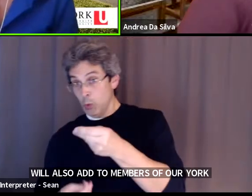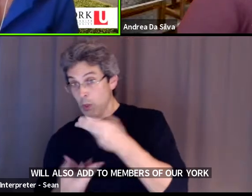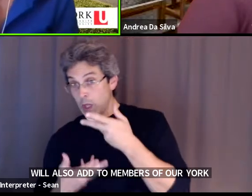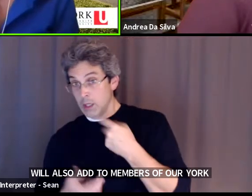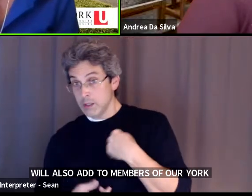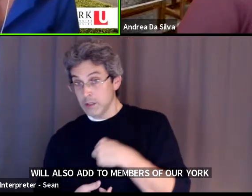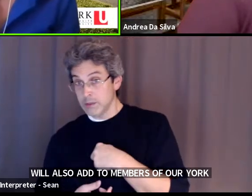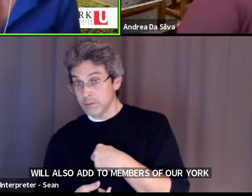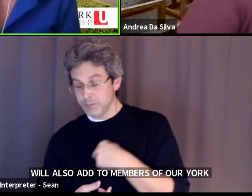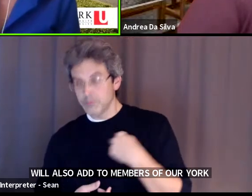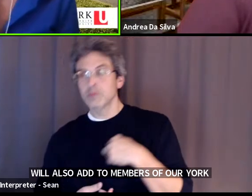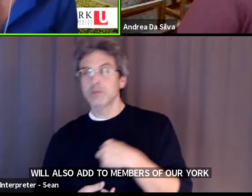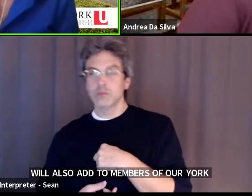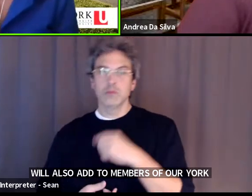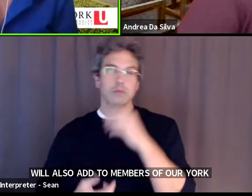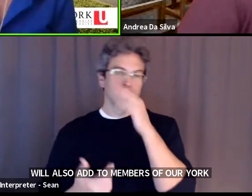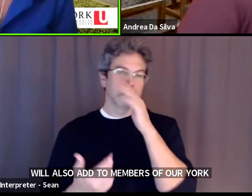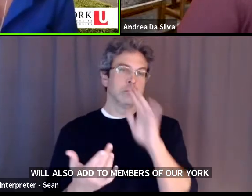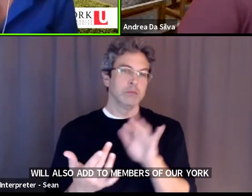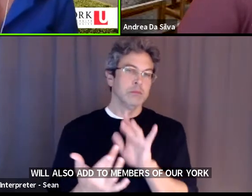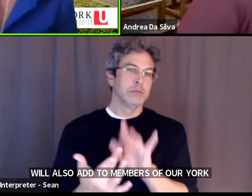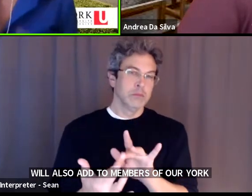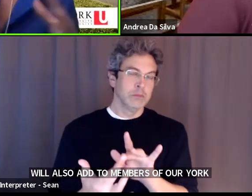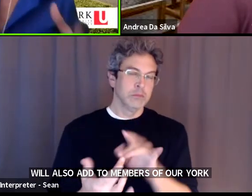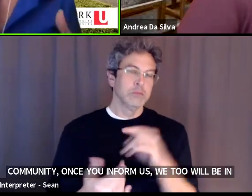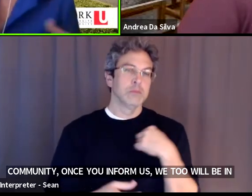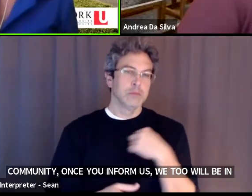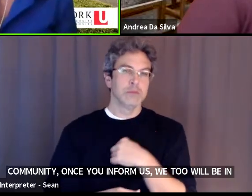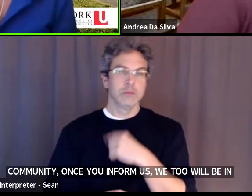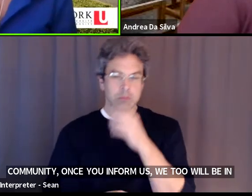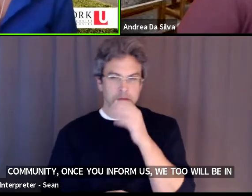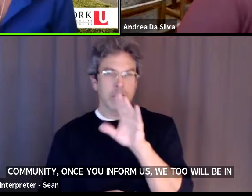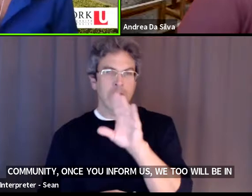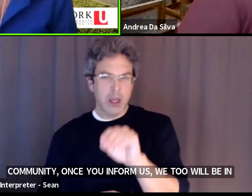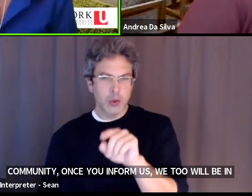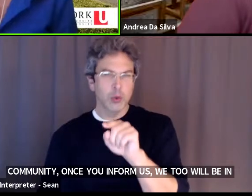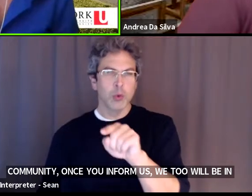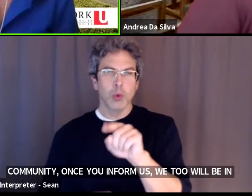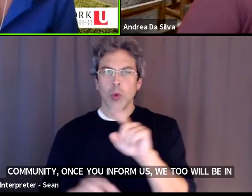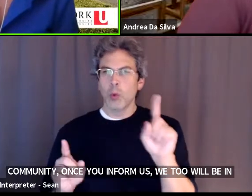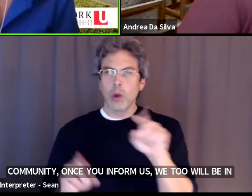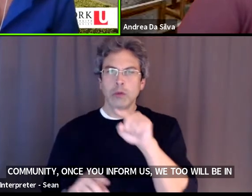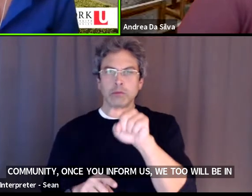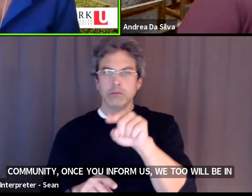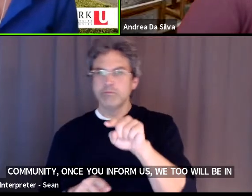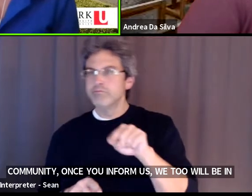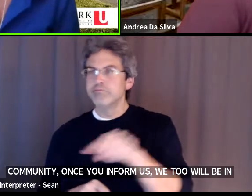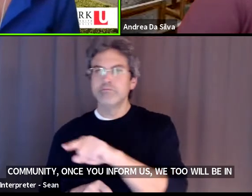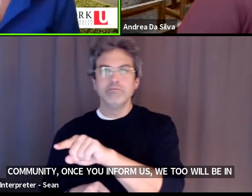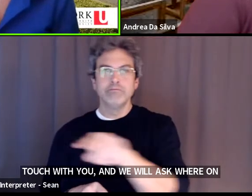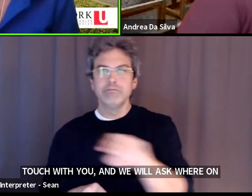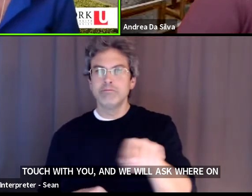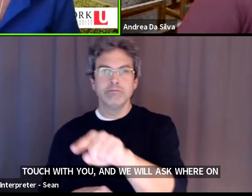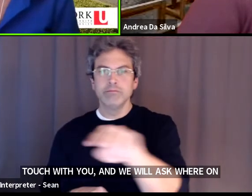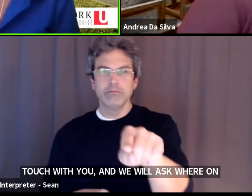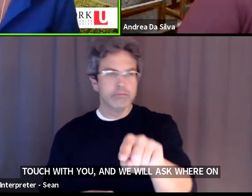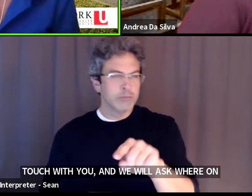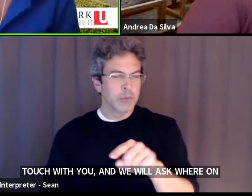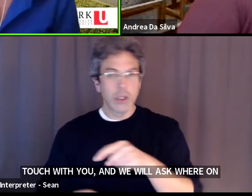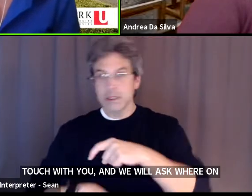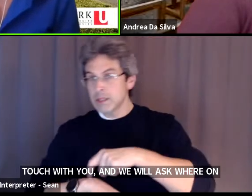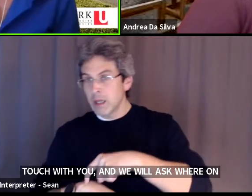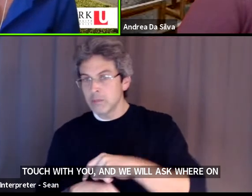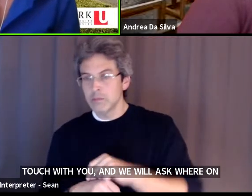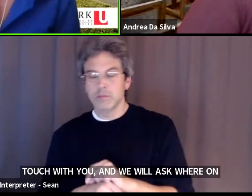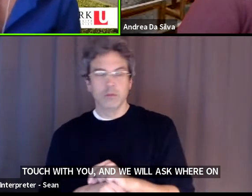in touch with you, and we will ask where on the campus you may have interacted, what times, who you